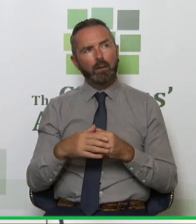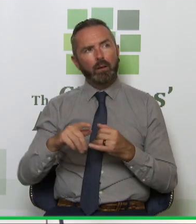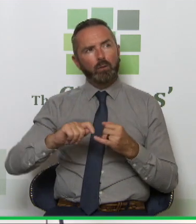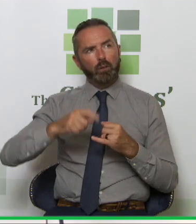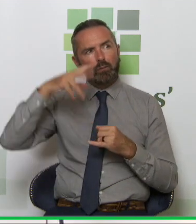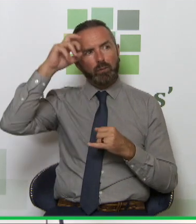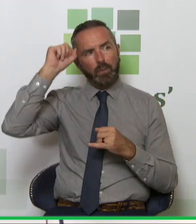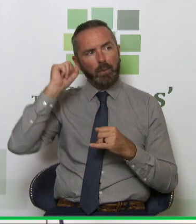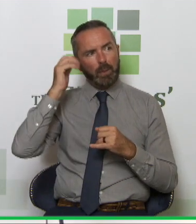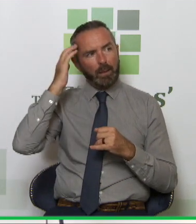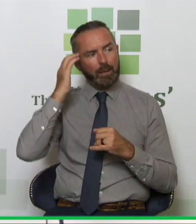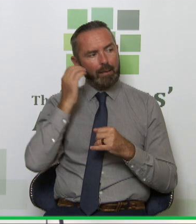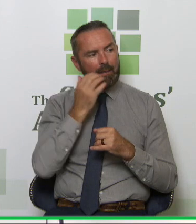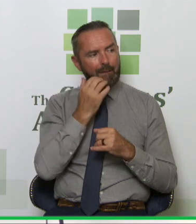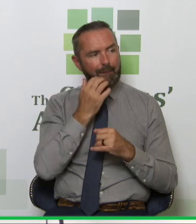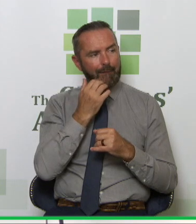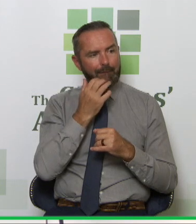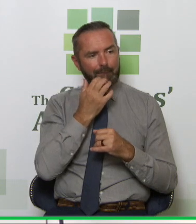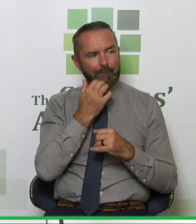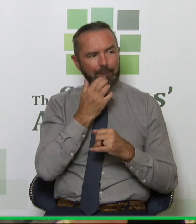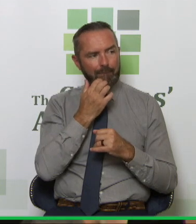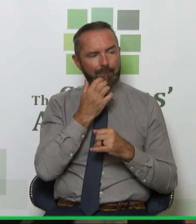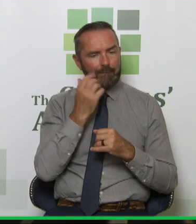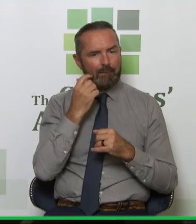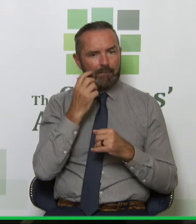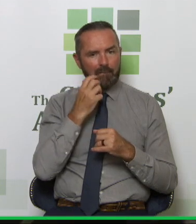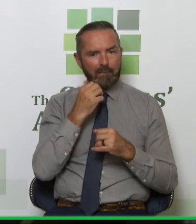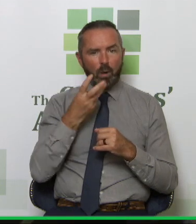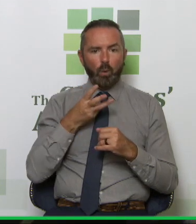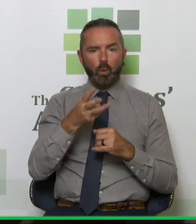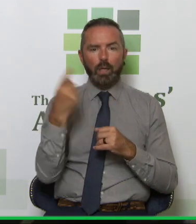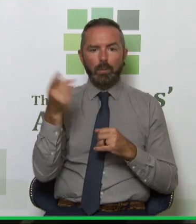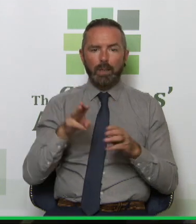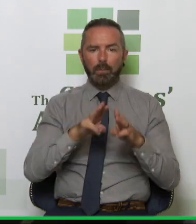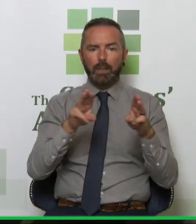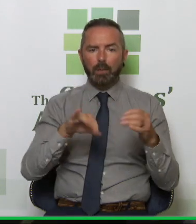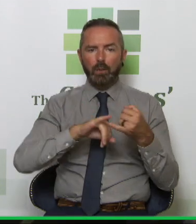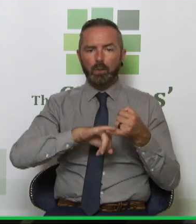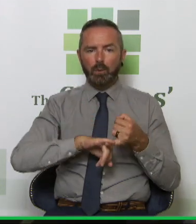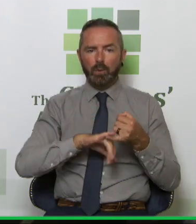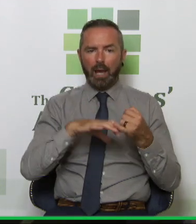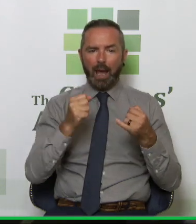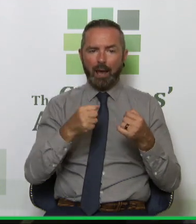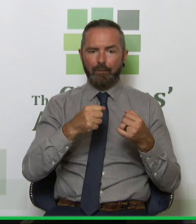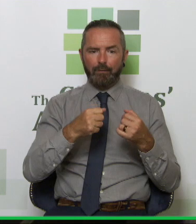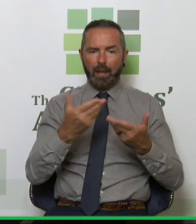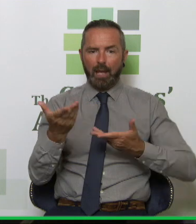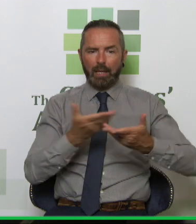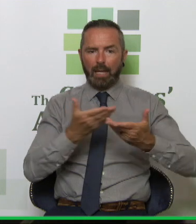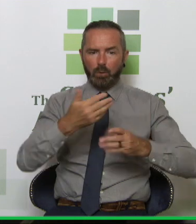areas. specifics of the job descriptions, but they will be people who have a counselling